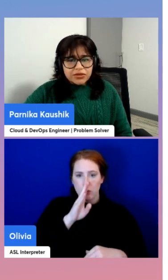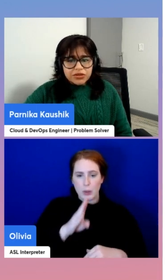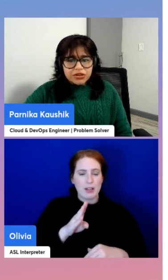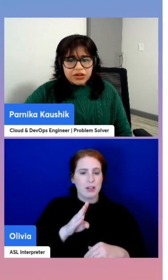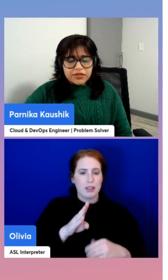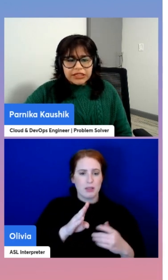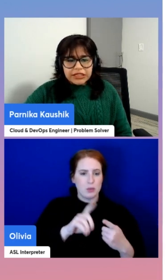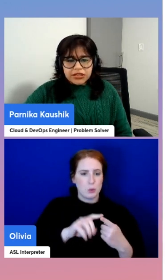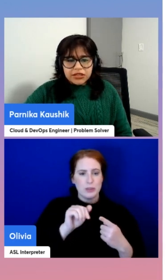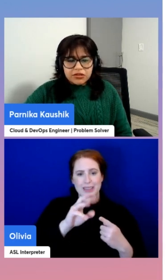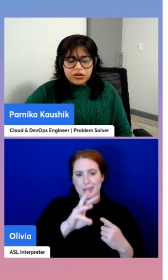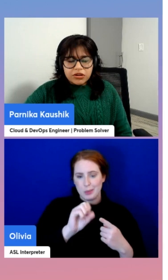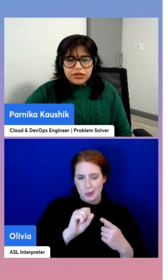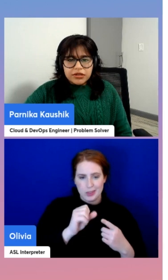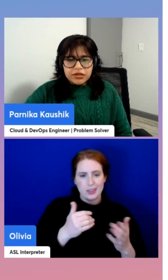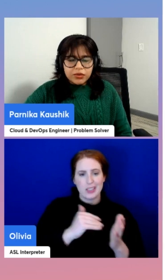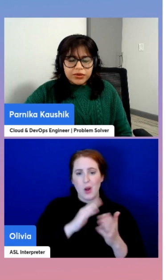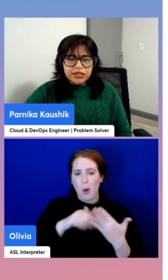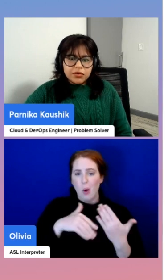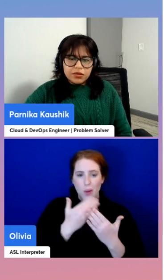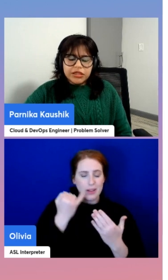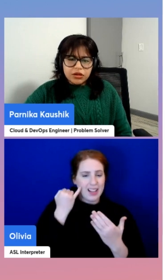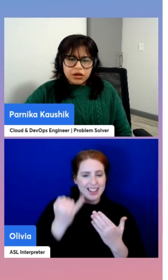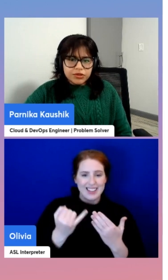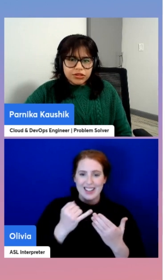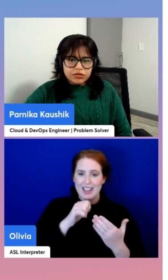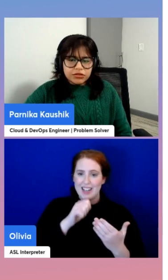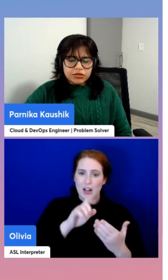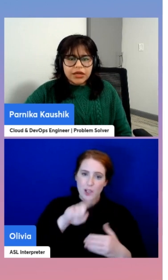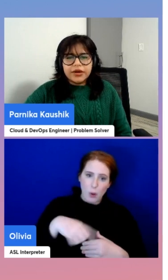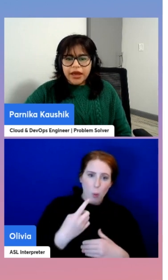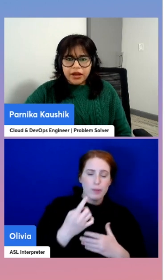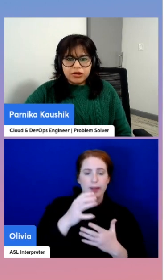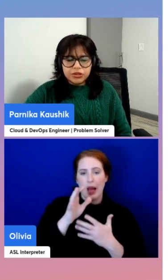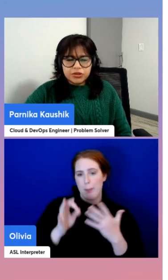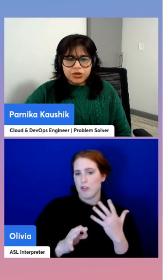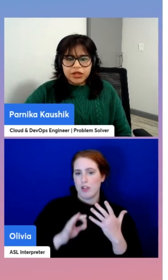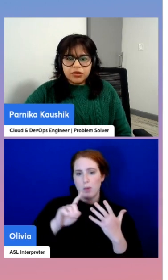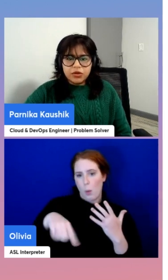all of these ideas are not the only option.